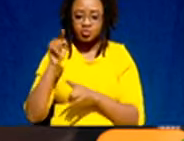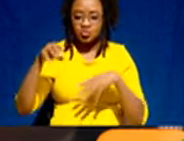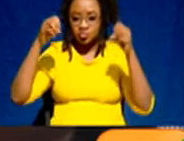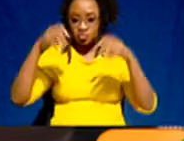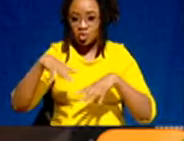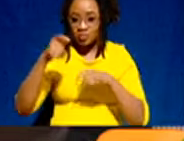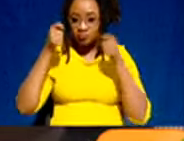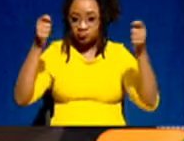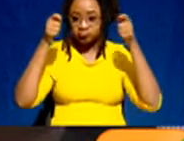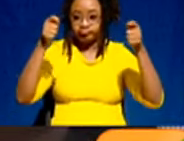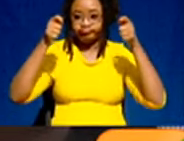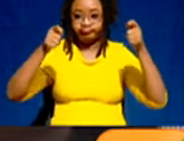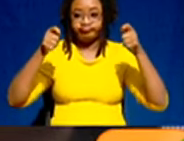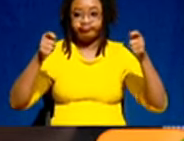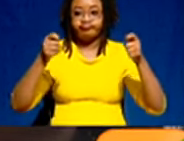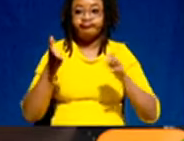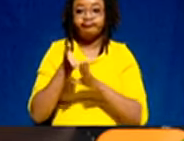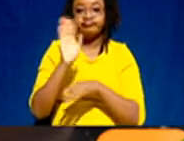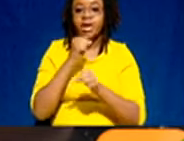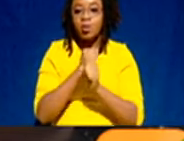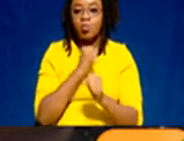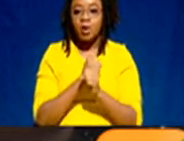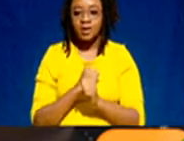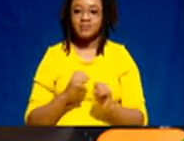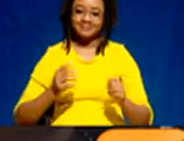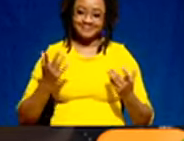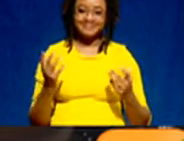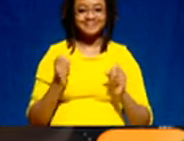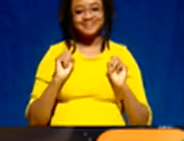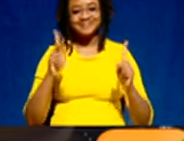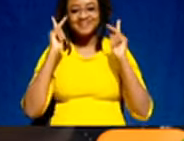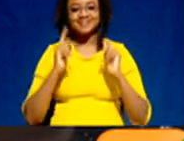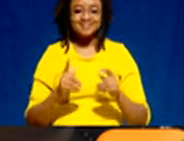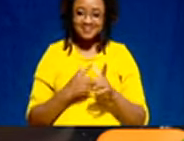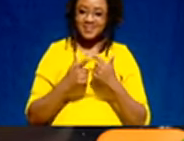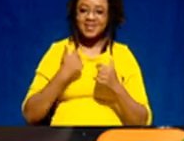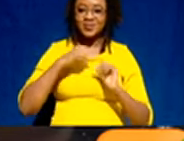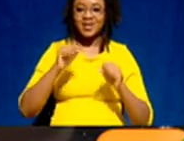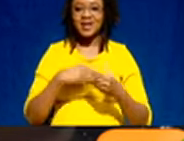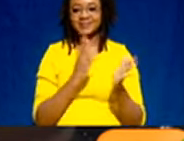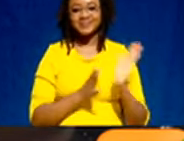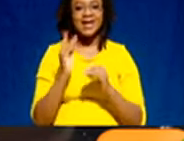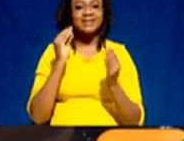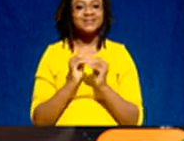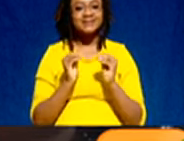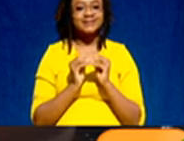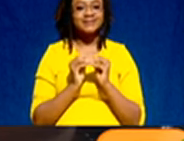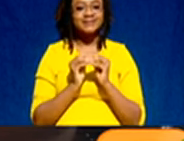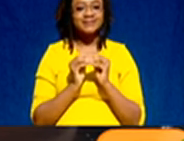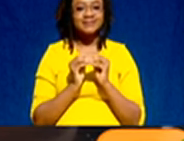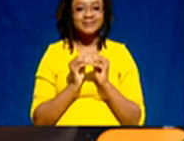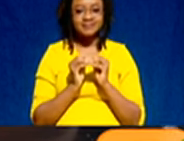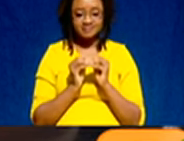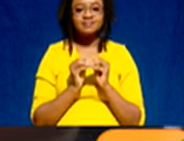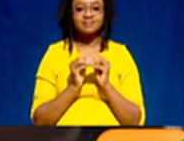it, then we will proceed to call the next whole of nation approach